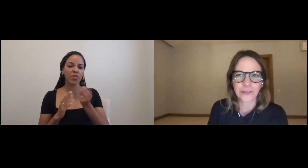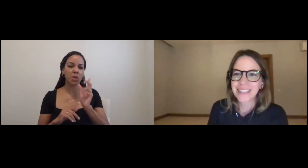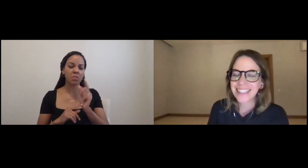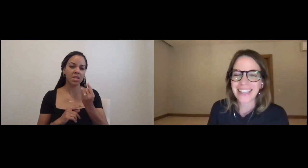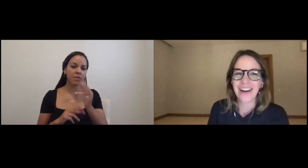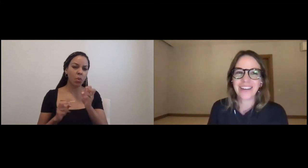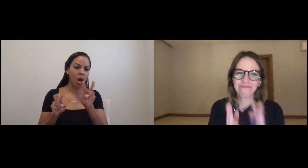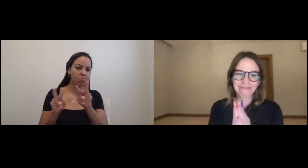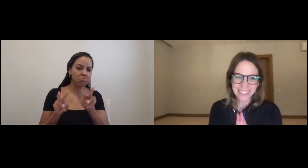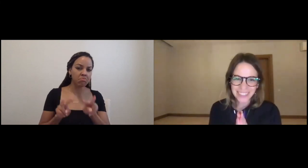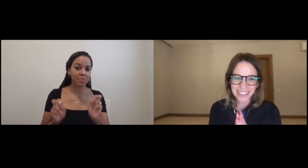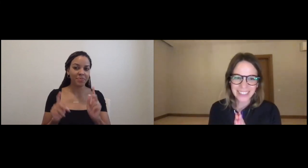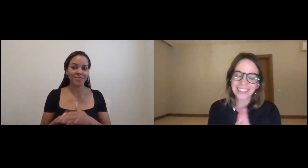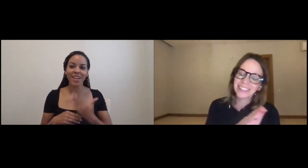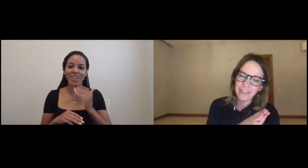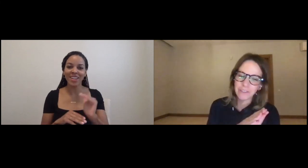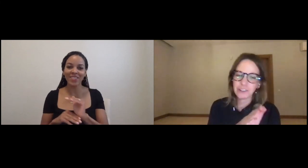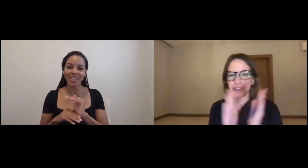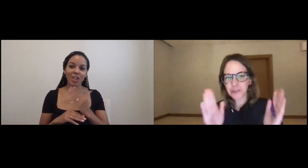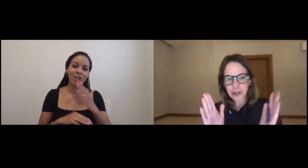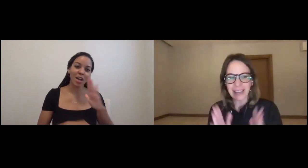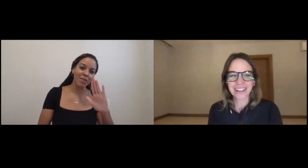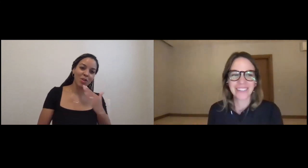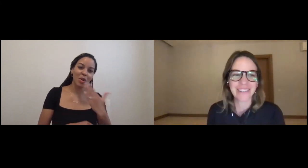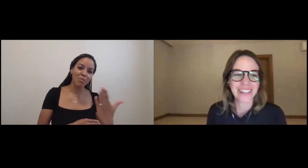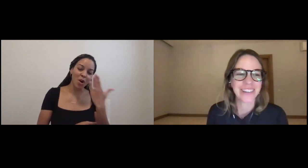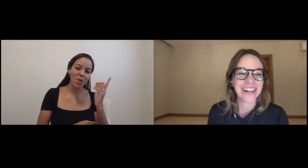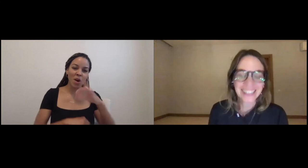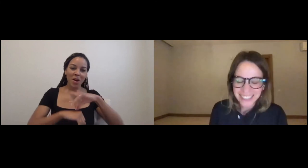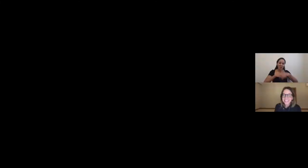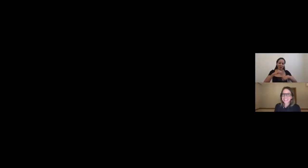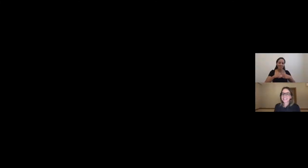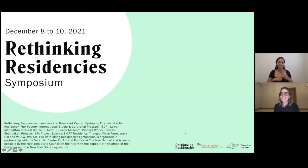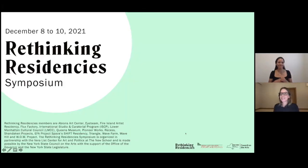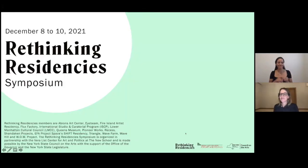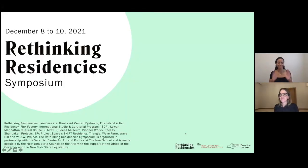to stay on good evening, good afternoon, good morning, wherever you are.